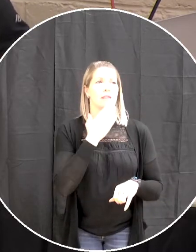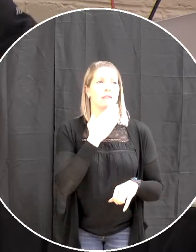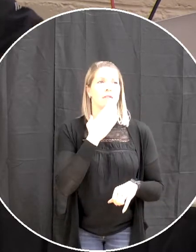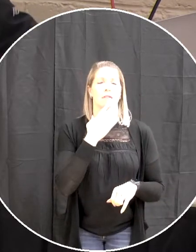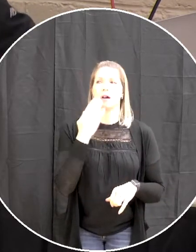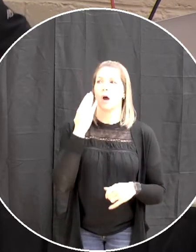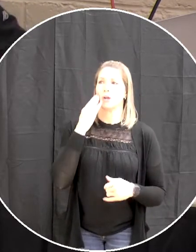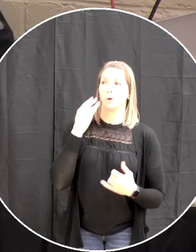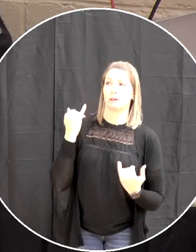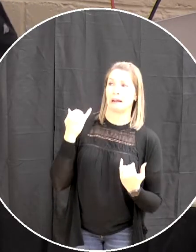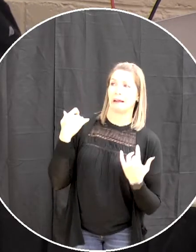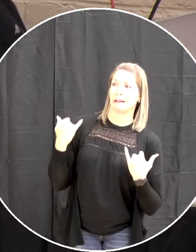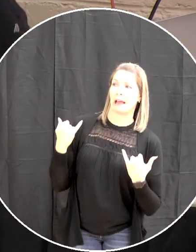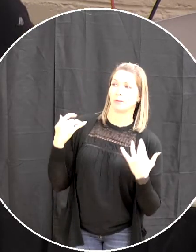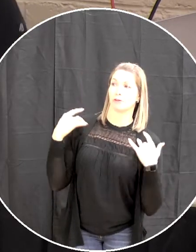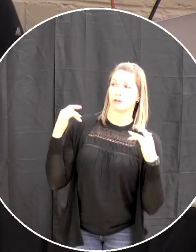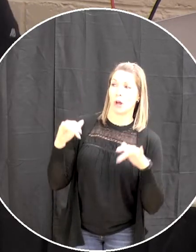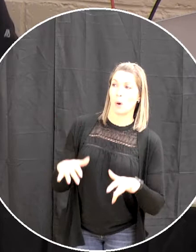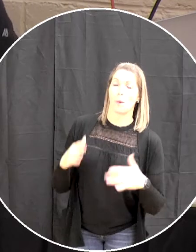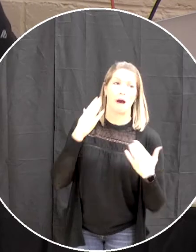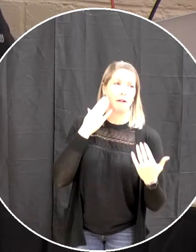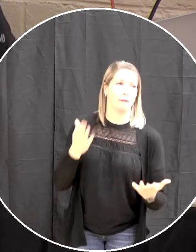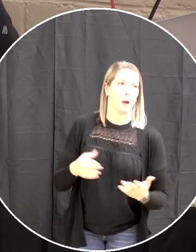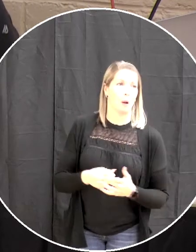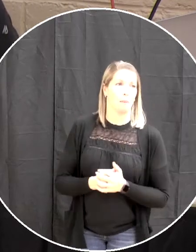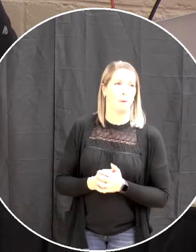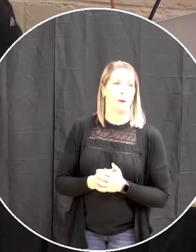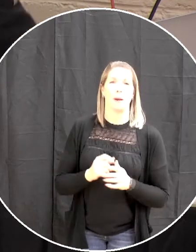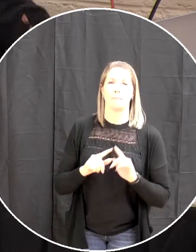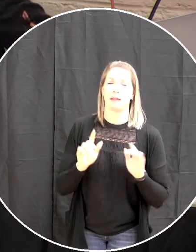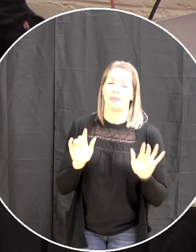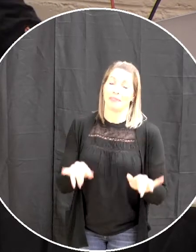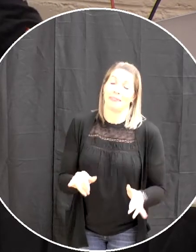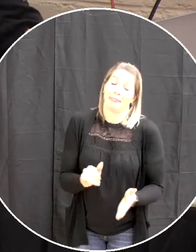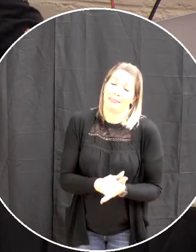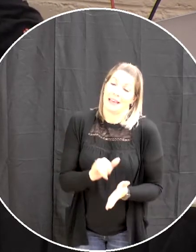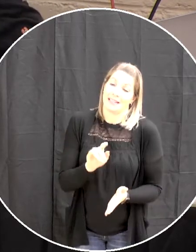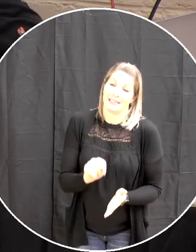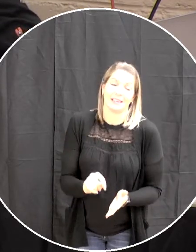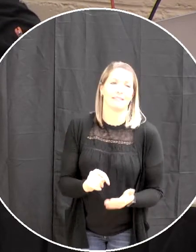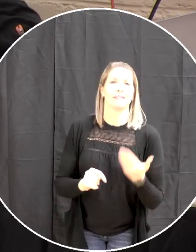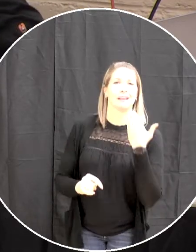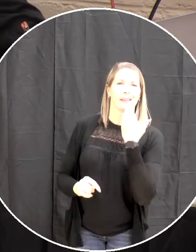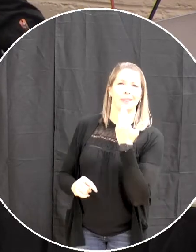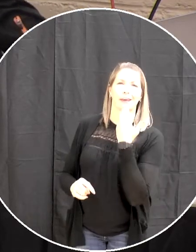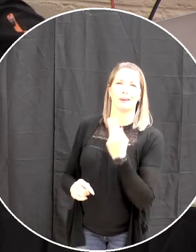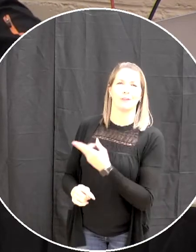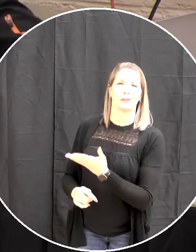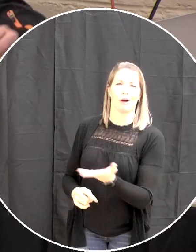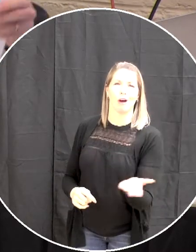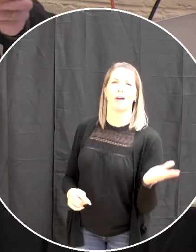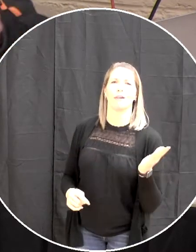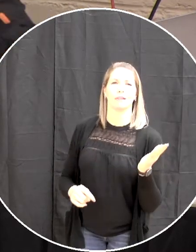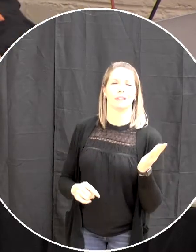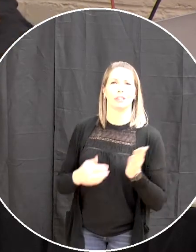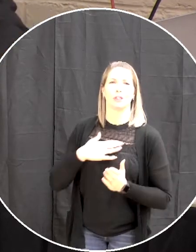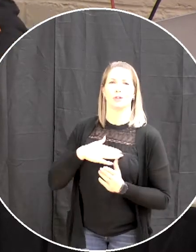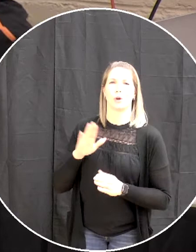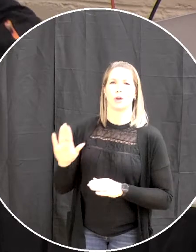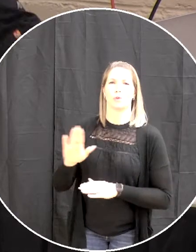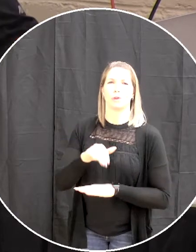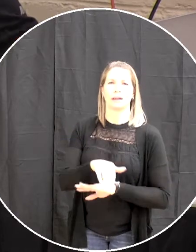probably snowing outside, but I'm sure you'll live with that. Okay. Thanks so much, everyone. Have a great night. Thank